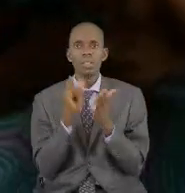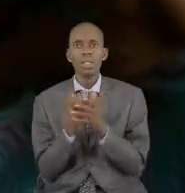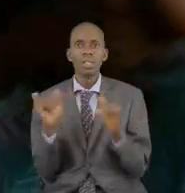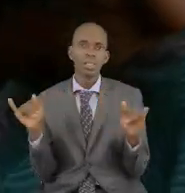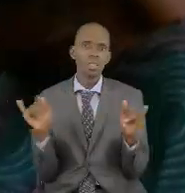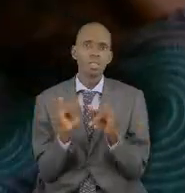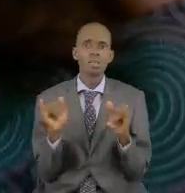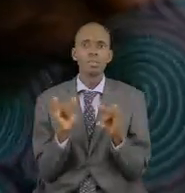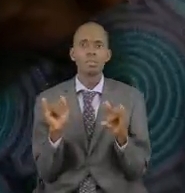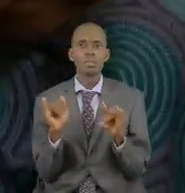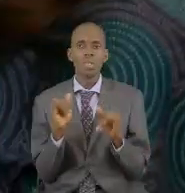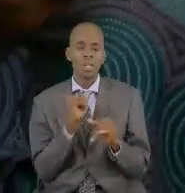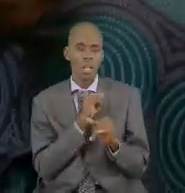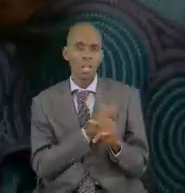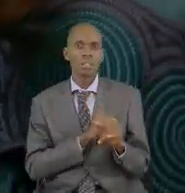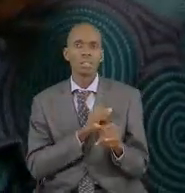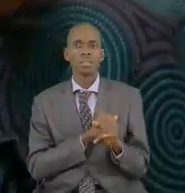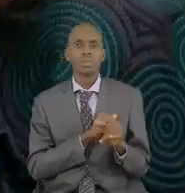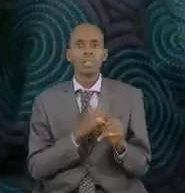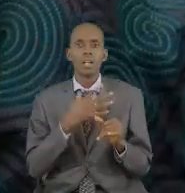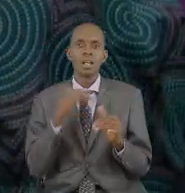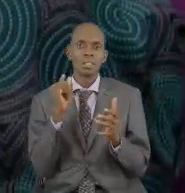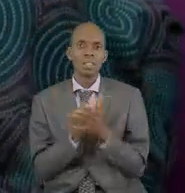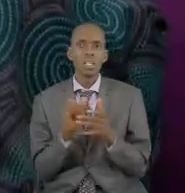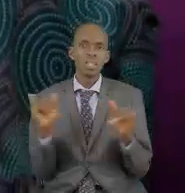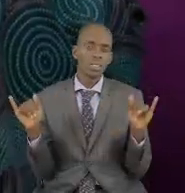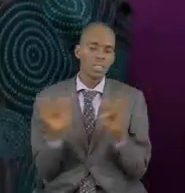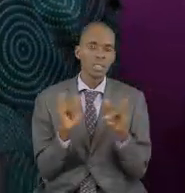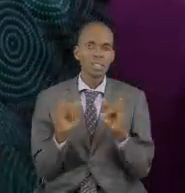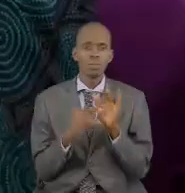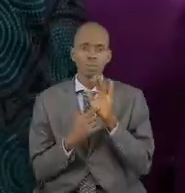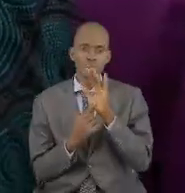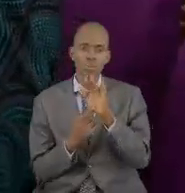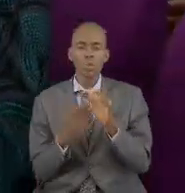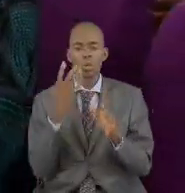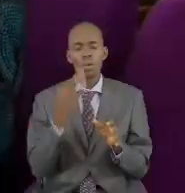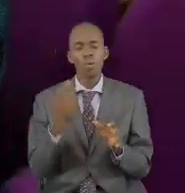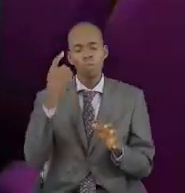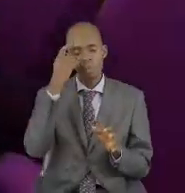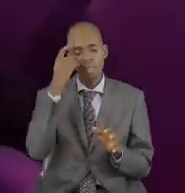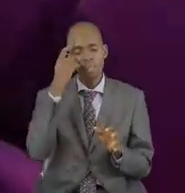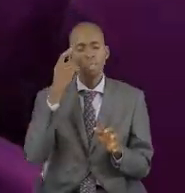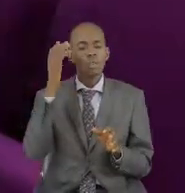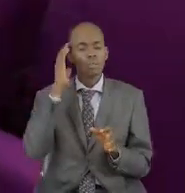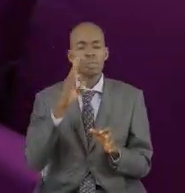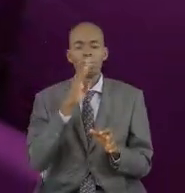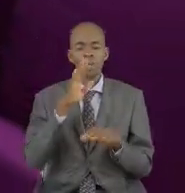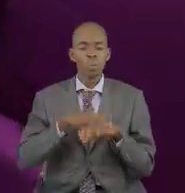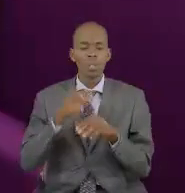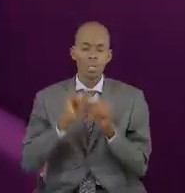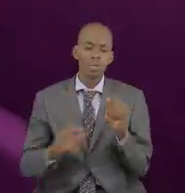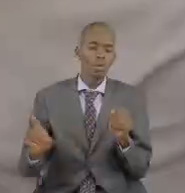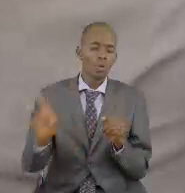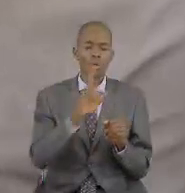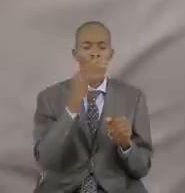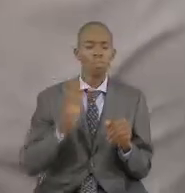same attitude and that same disposition of mind will be upon every one of us in